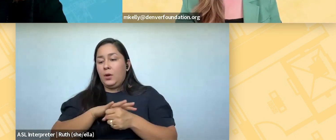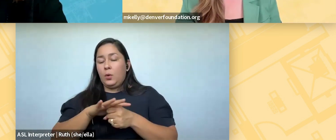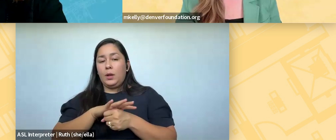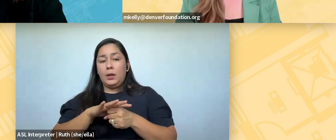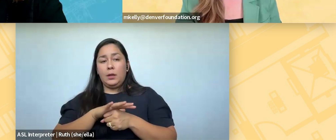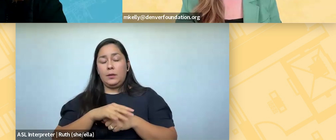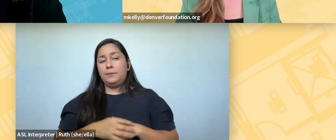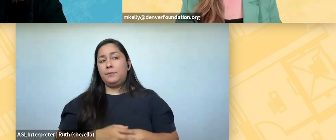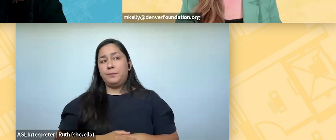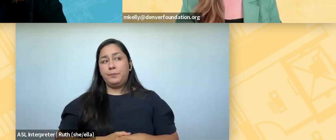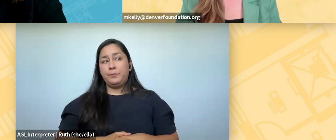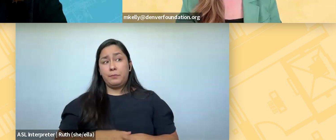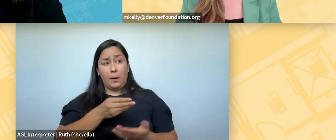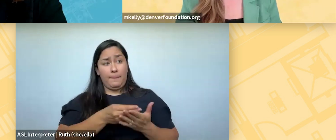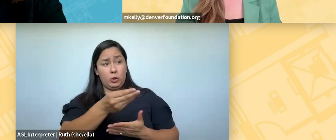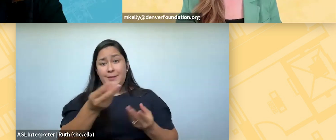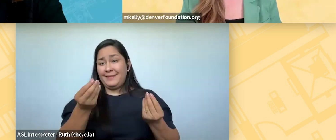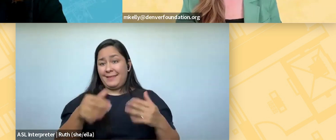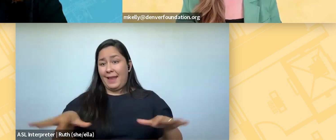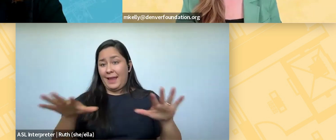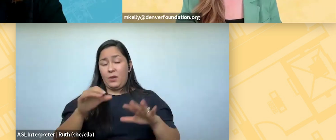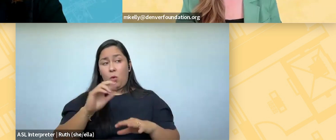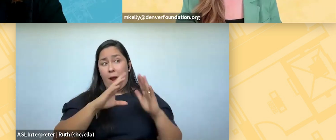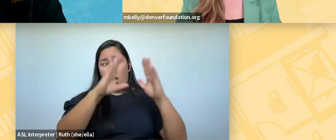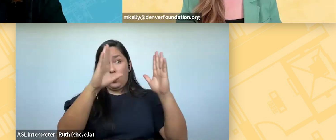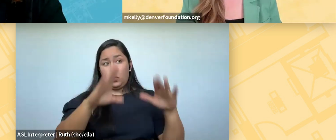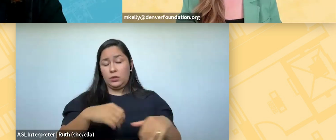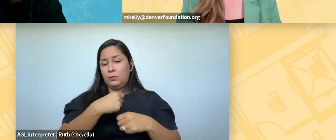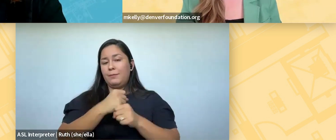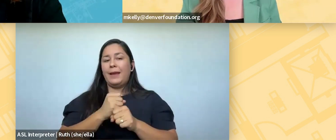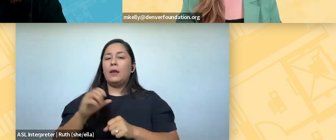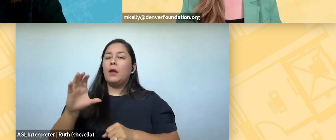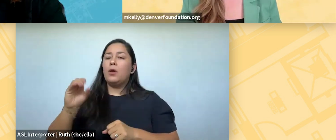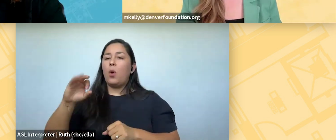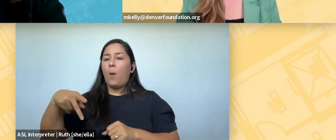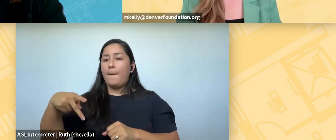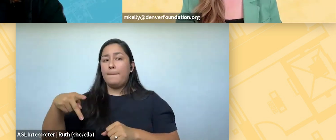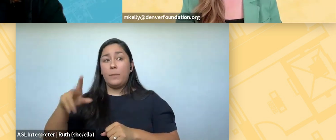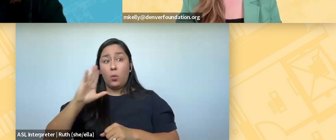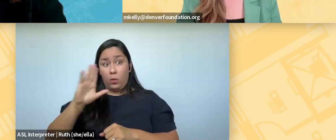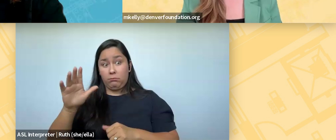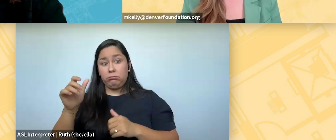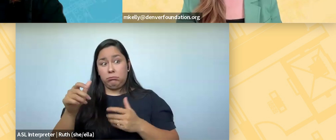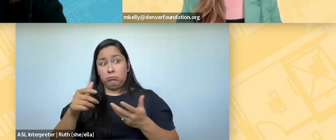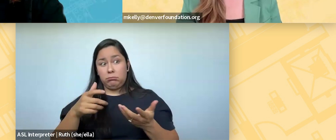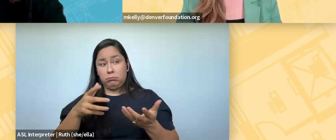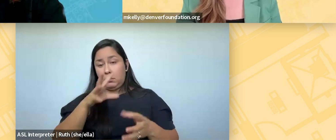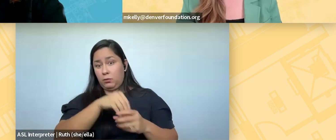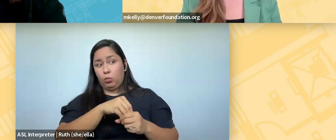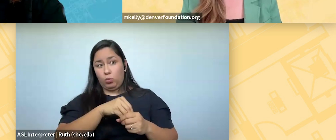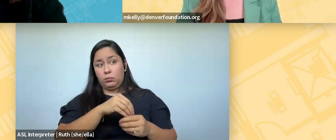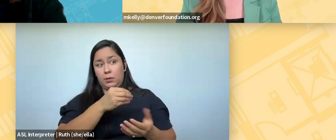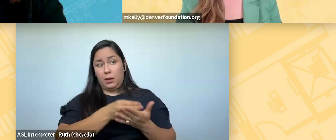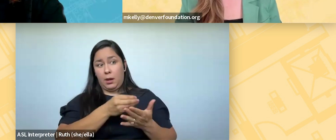Would purchasing land or housing to create cooperatives fall under the economic opportunity, or housing, or